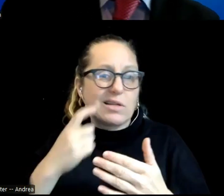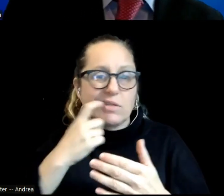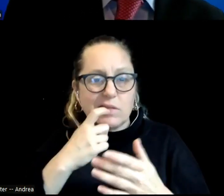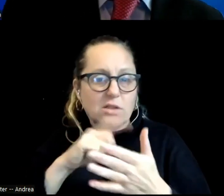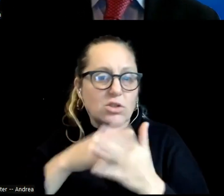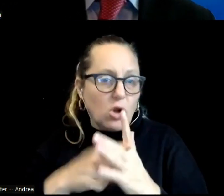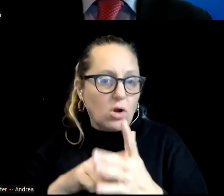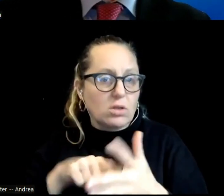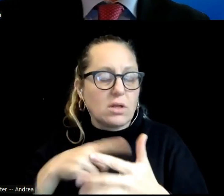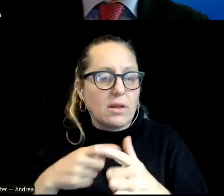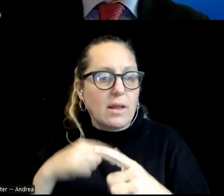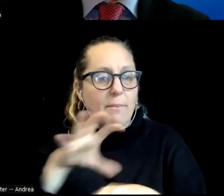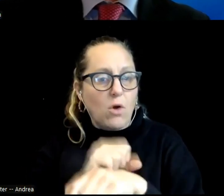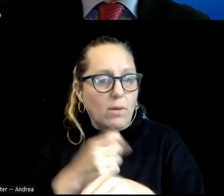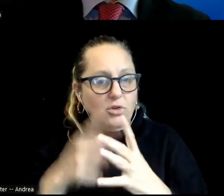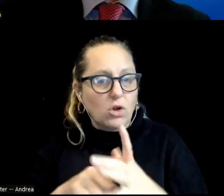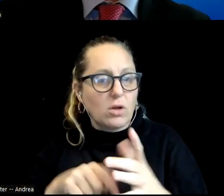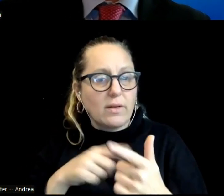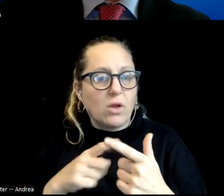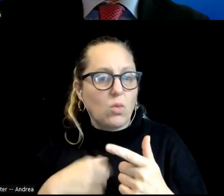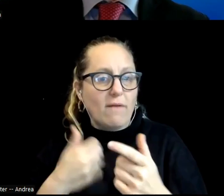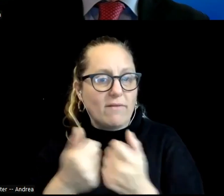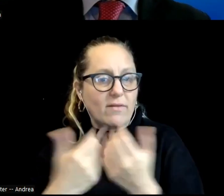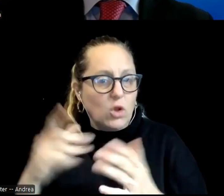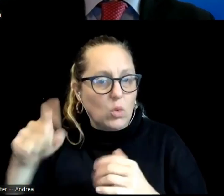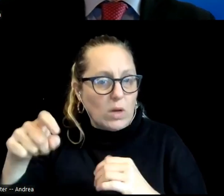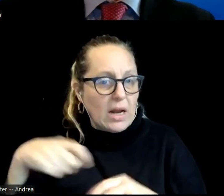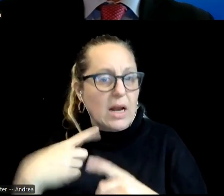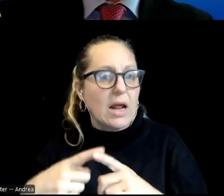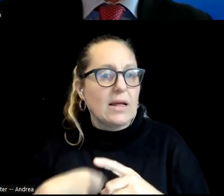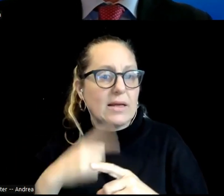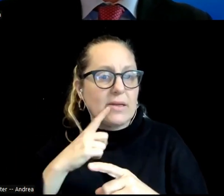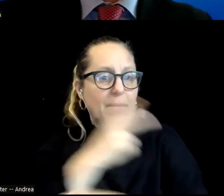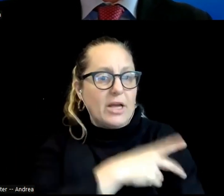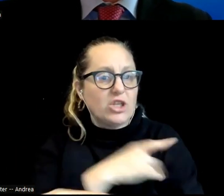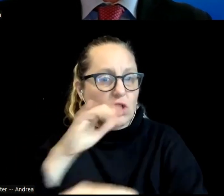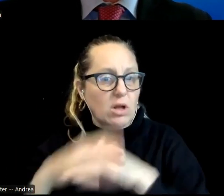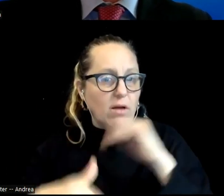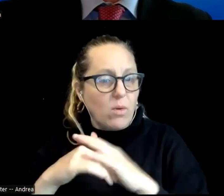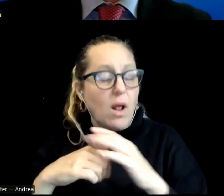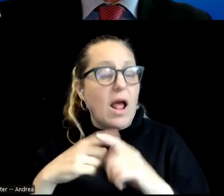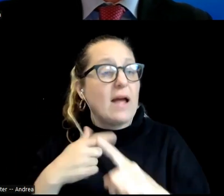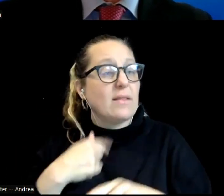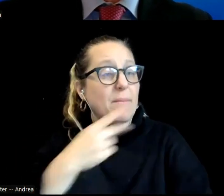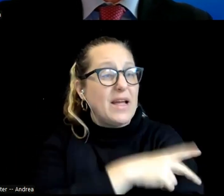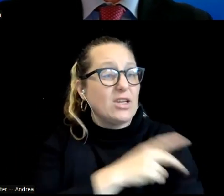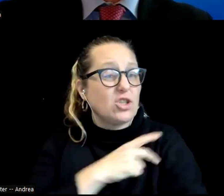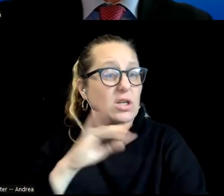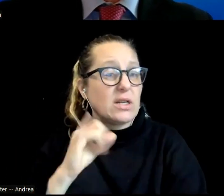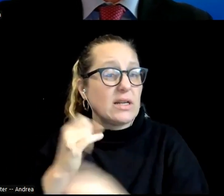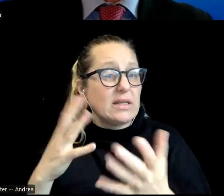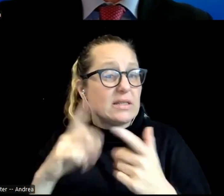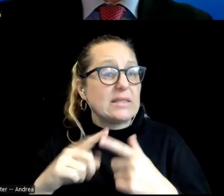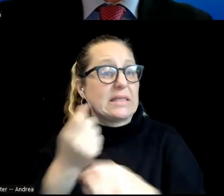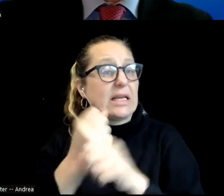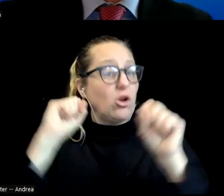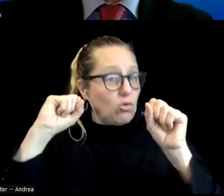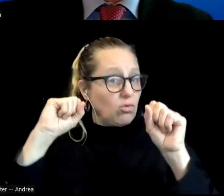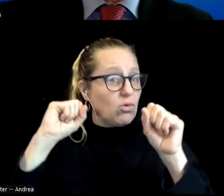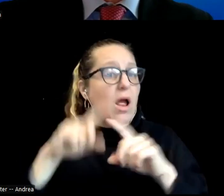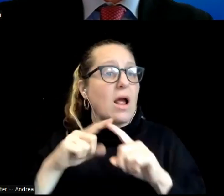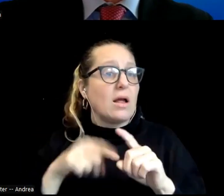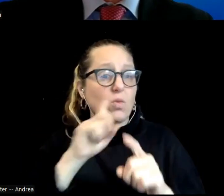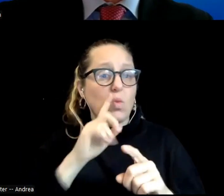begins, you do have everything you need, and the patient is comfortable, and the patient is secure, and they